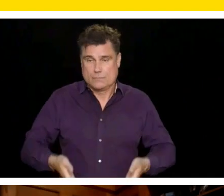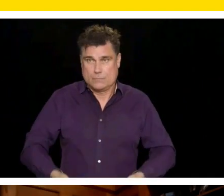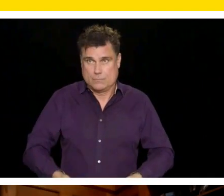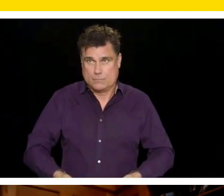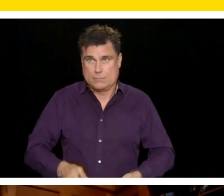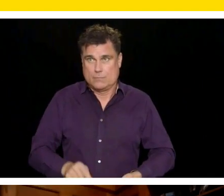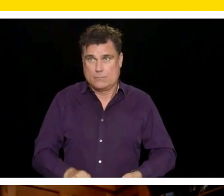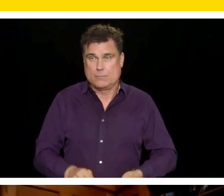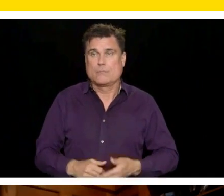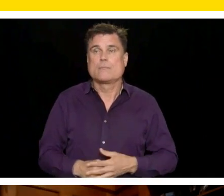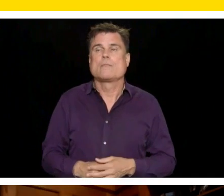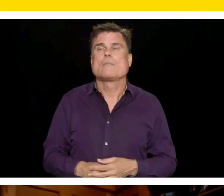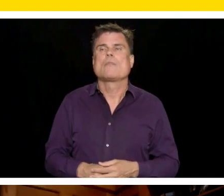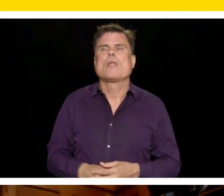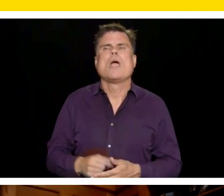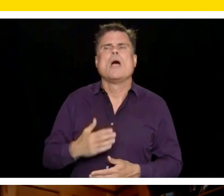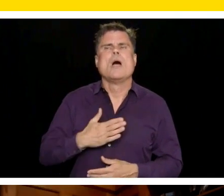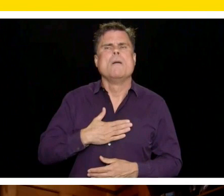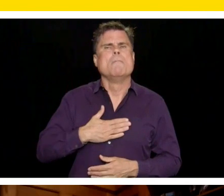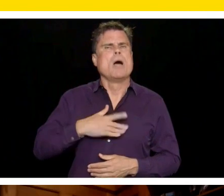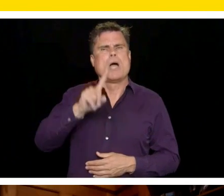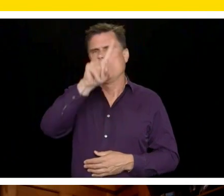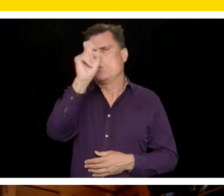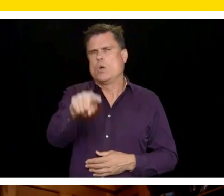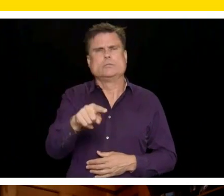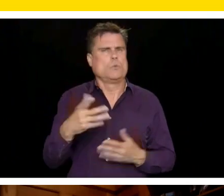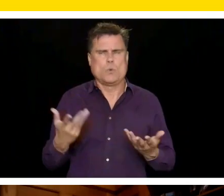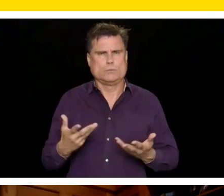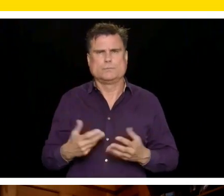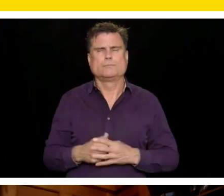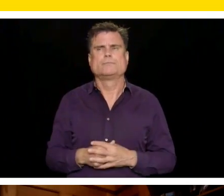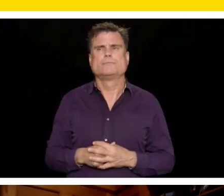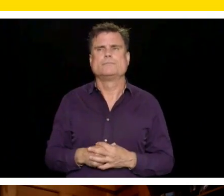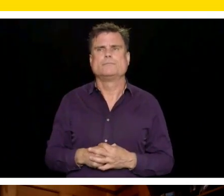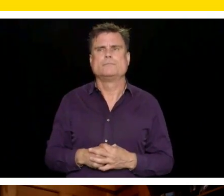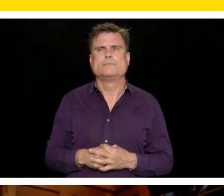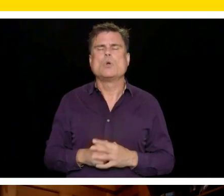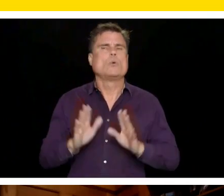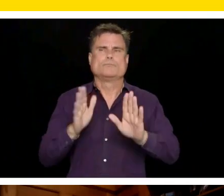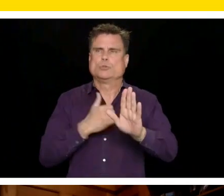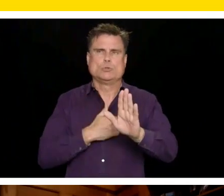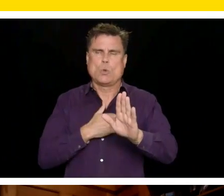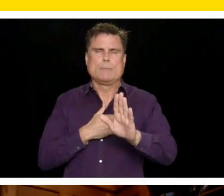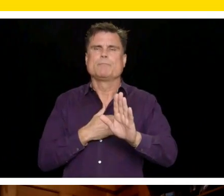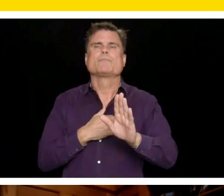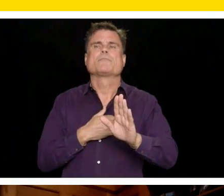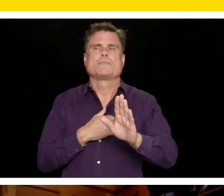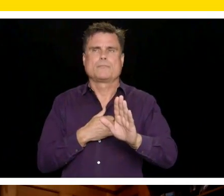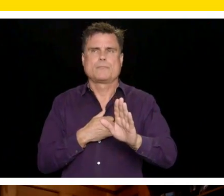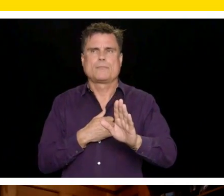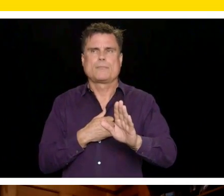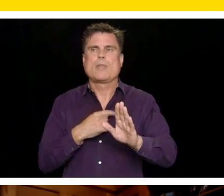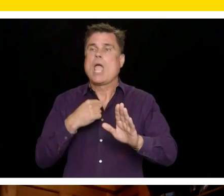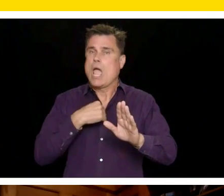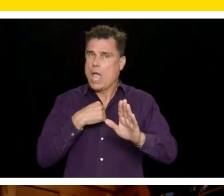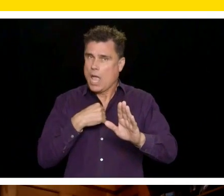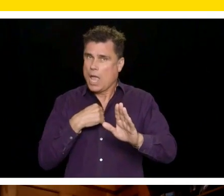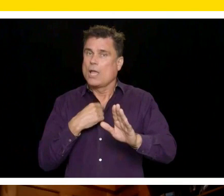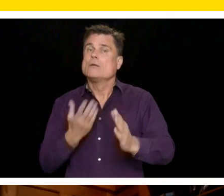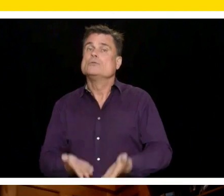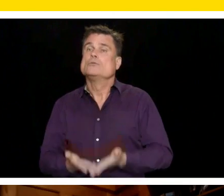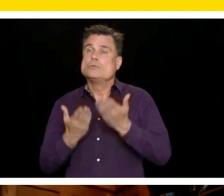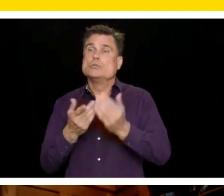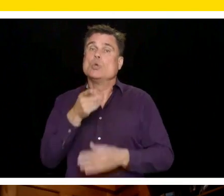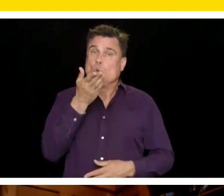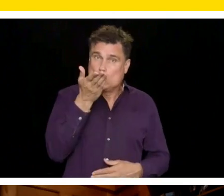going to let people know that they can call their local MLA office. MLA offices have a lot of this type of information at their